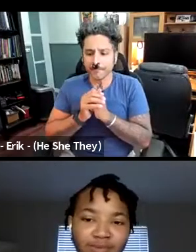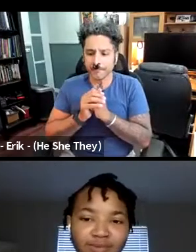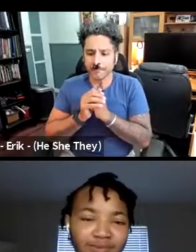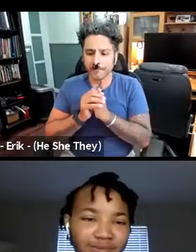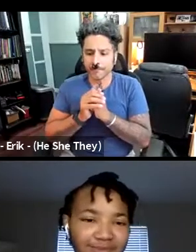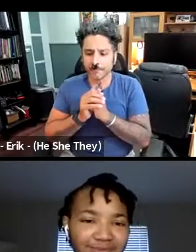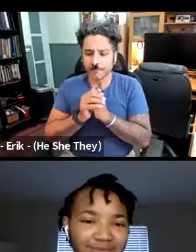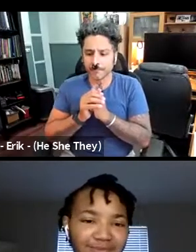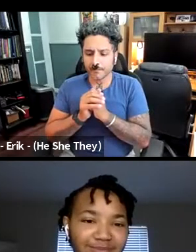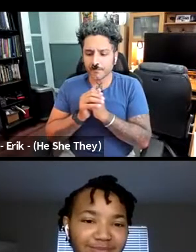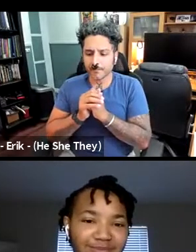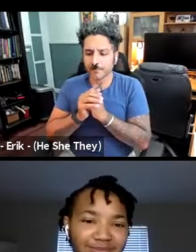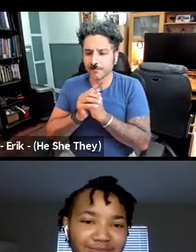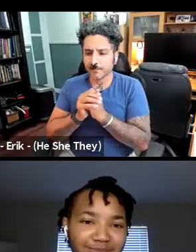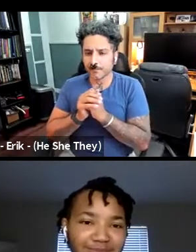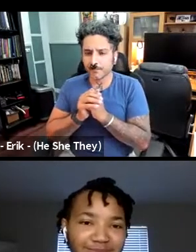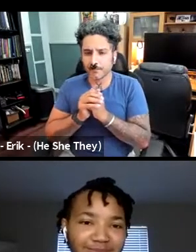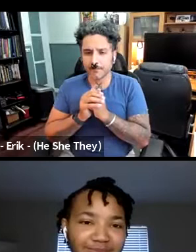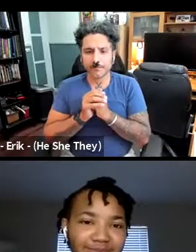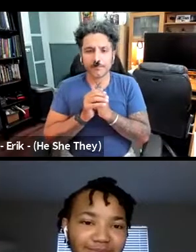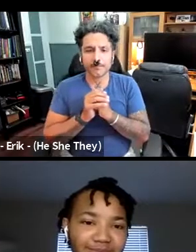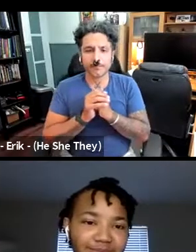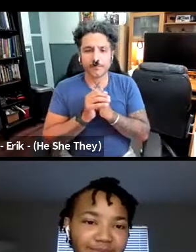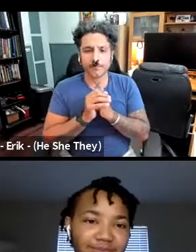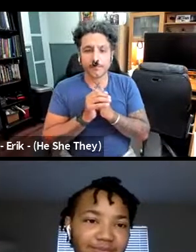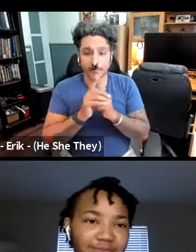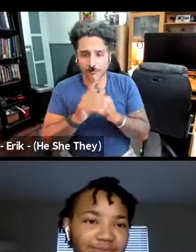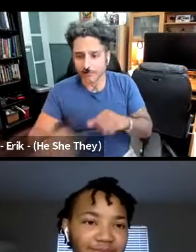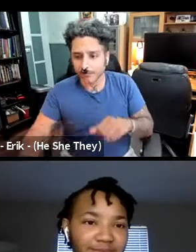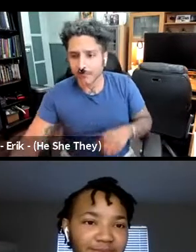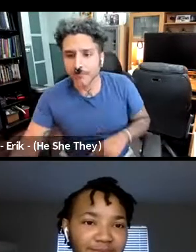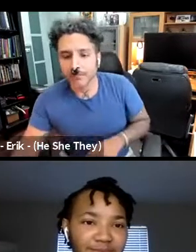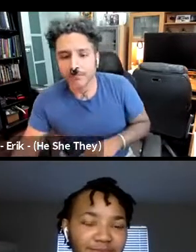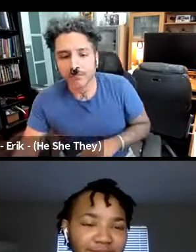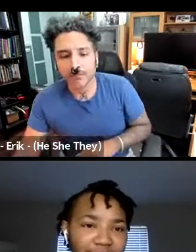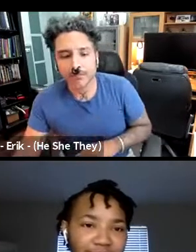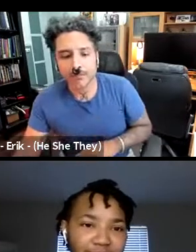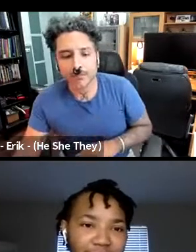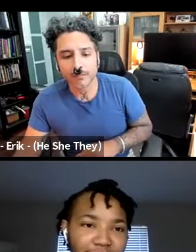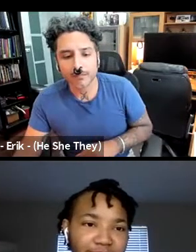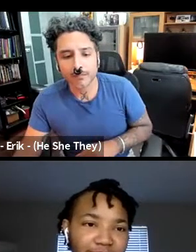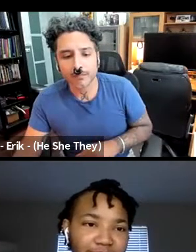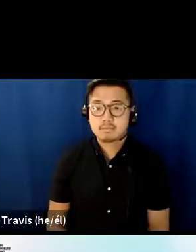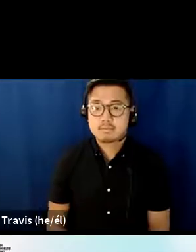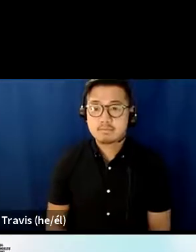Definitely. Thank you for that. Vann Michael, what you said was really profound, because